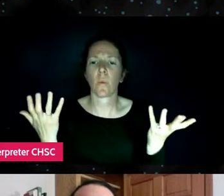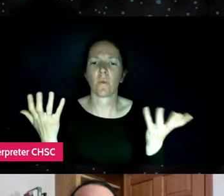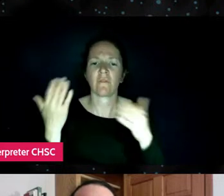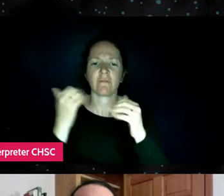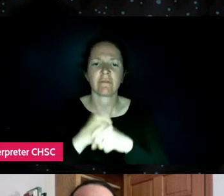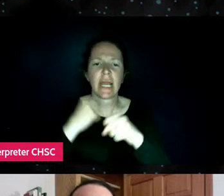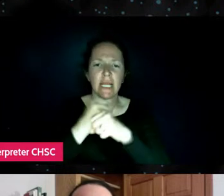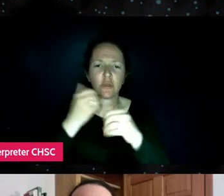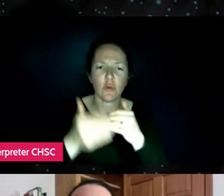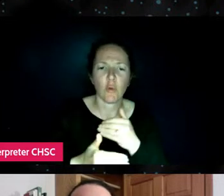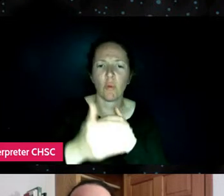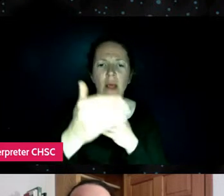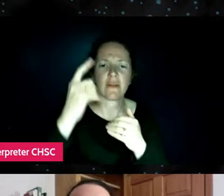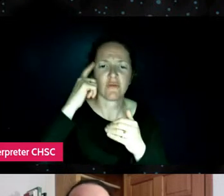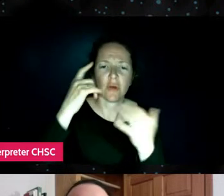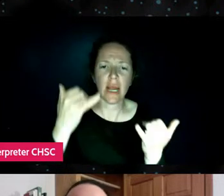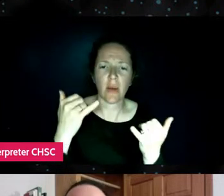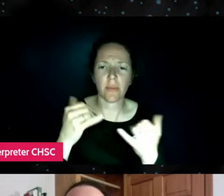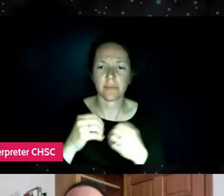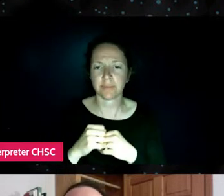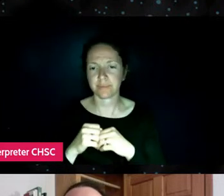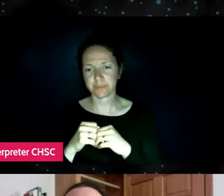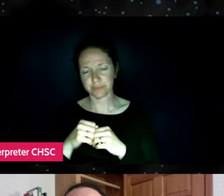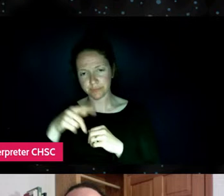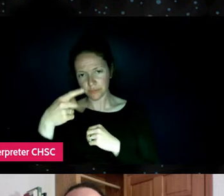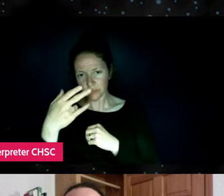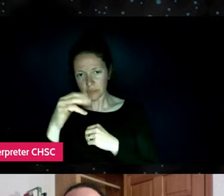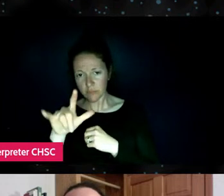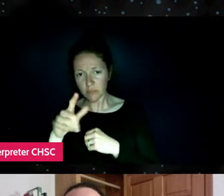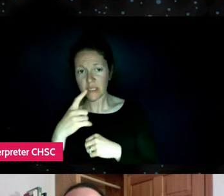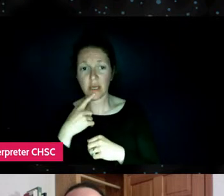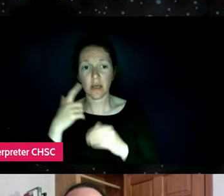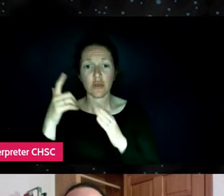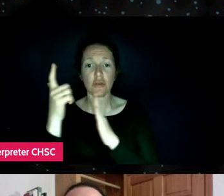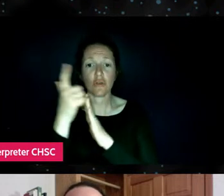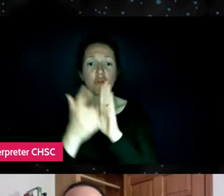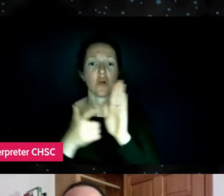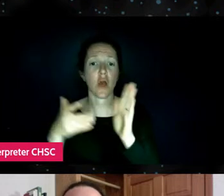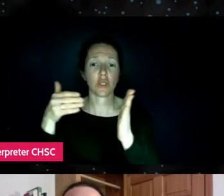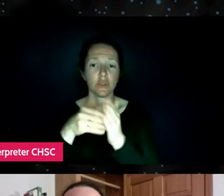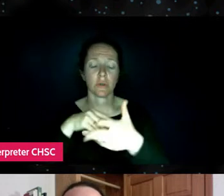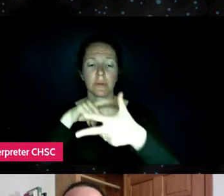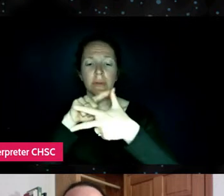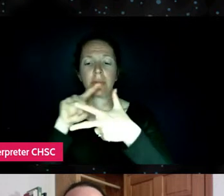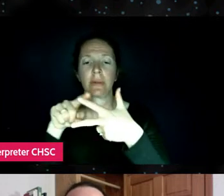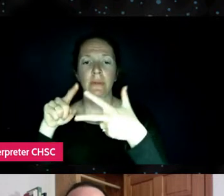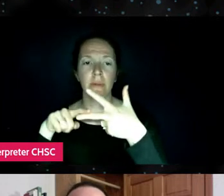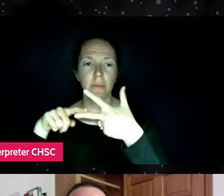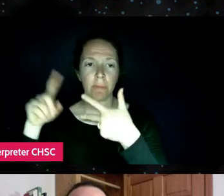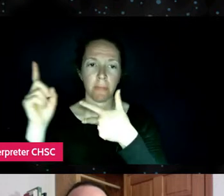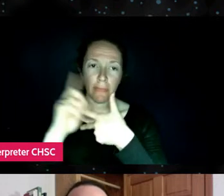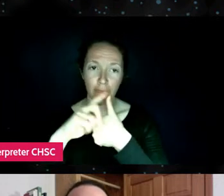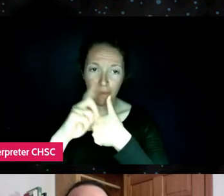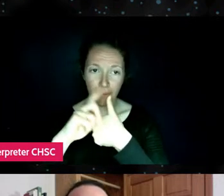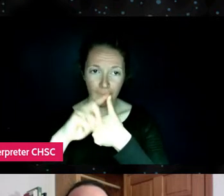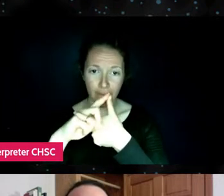So in terms of an update on the lawsuit, it's three fronts. First, as we all know, we've got a horrible